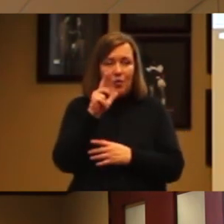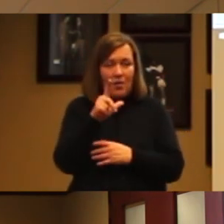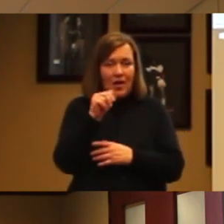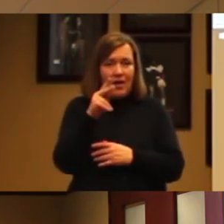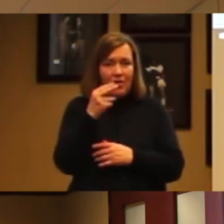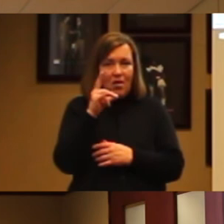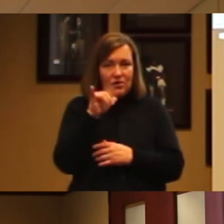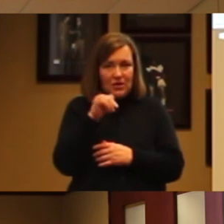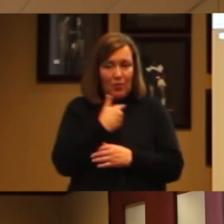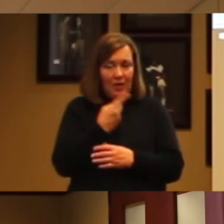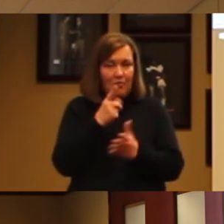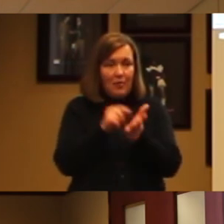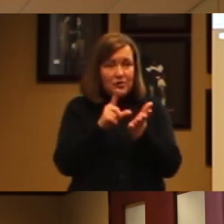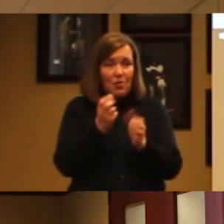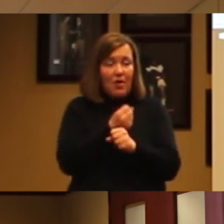2-3 years ago that won